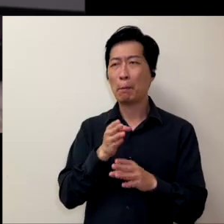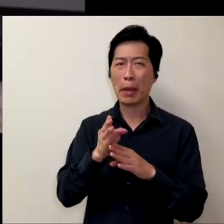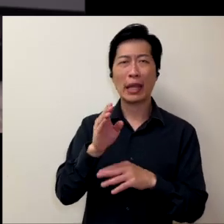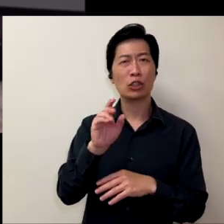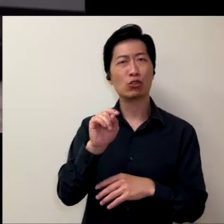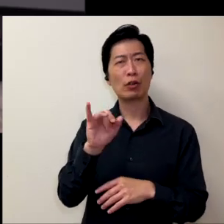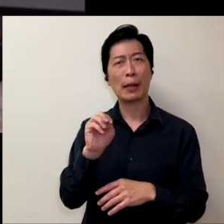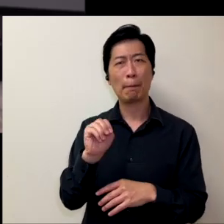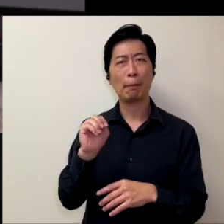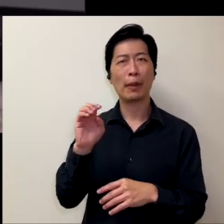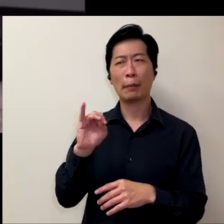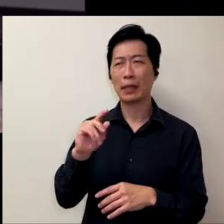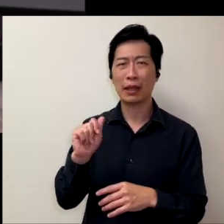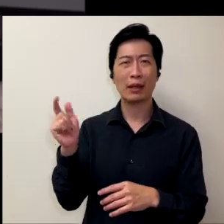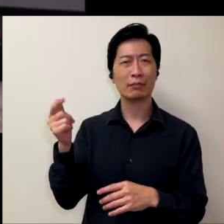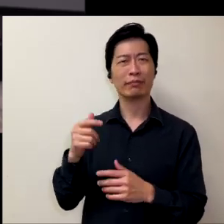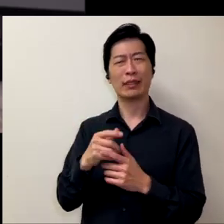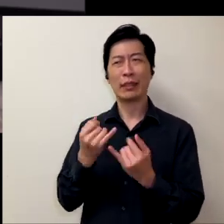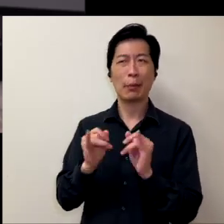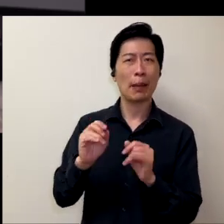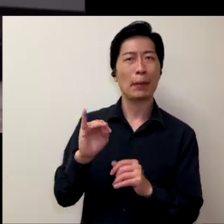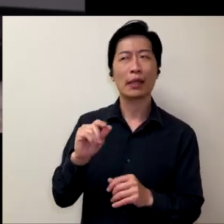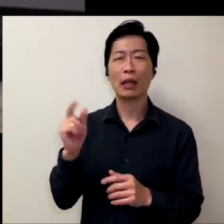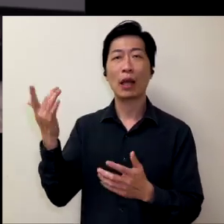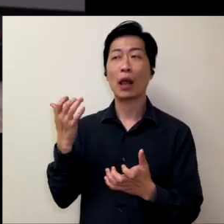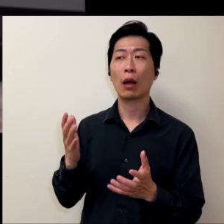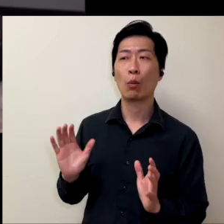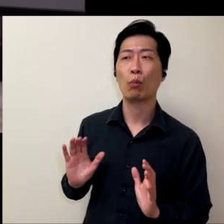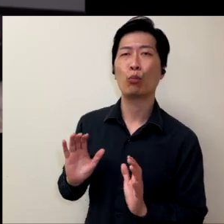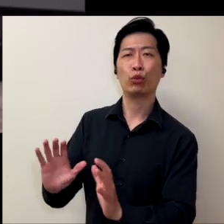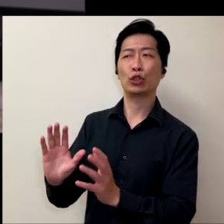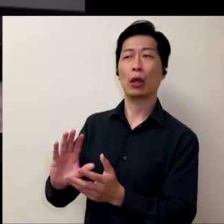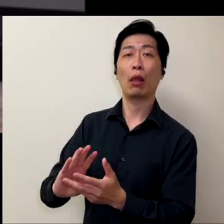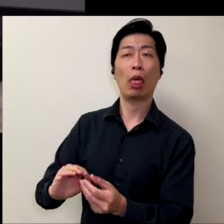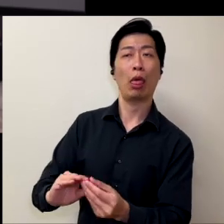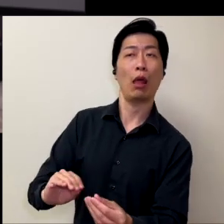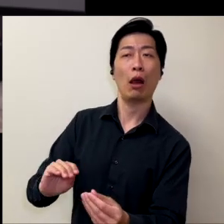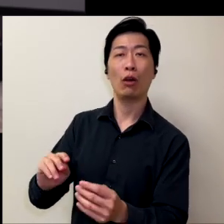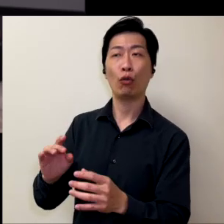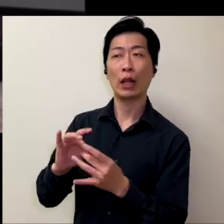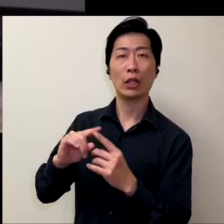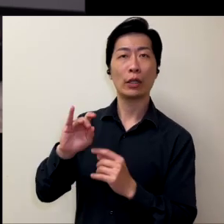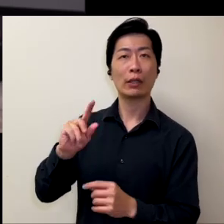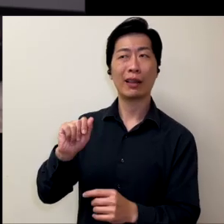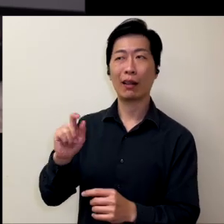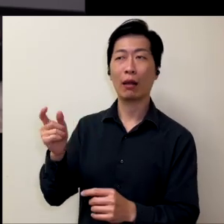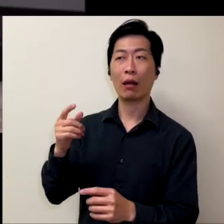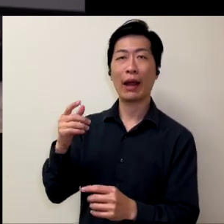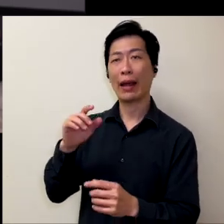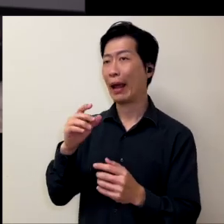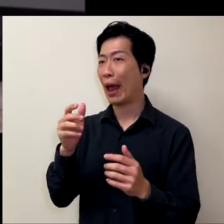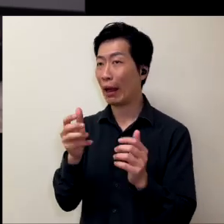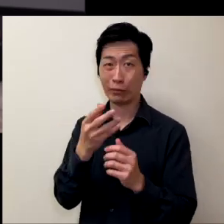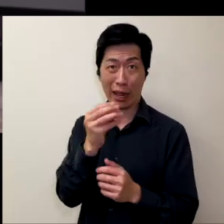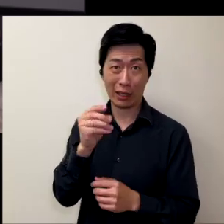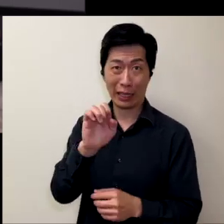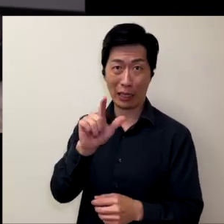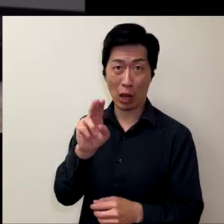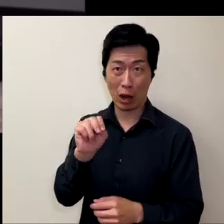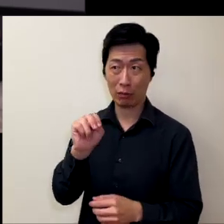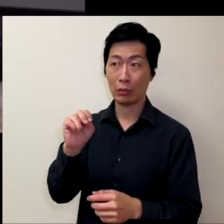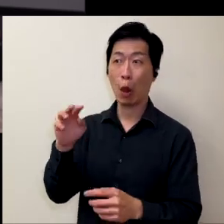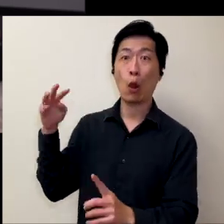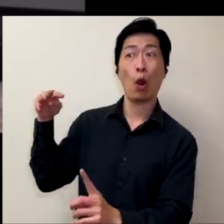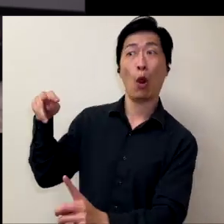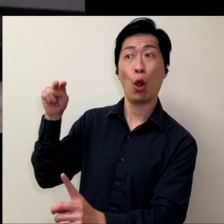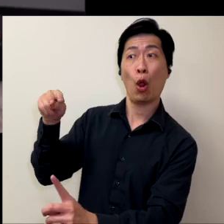legacy media, mainstream media, independent media likes to push certain pieces and articles to drive attention, especially related to